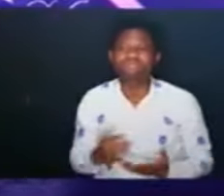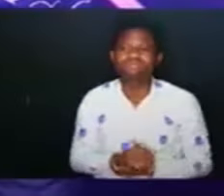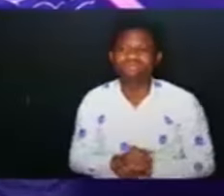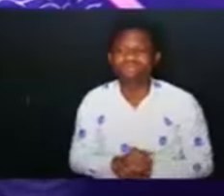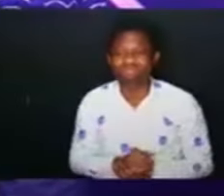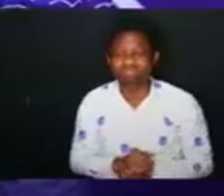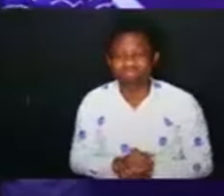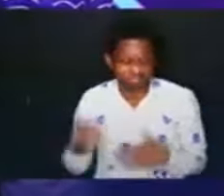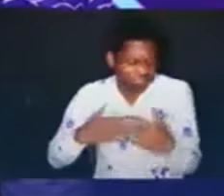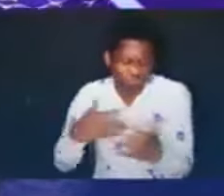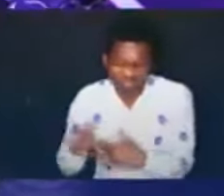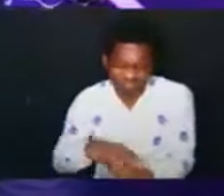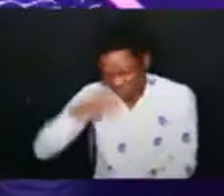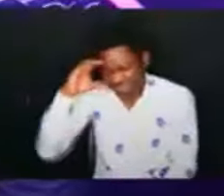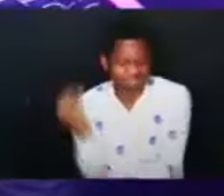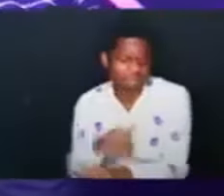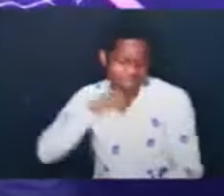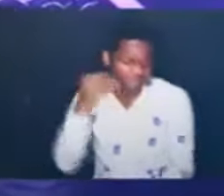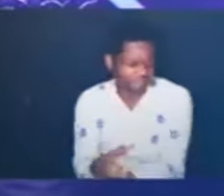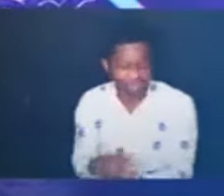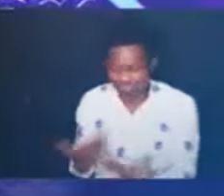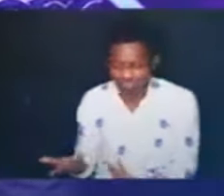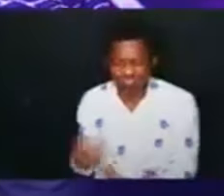They don't care who you are. Verse